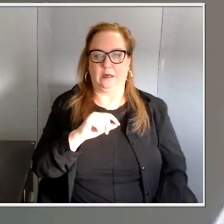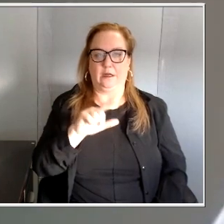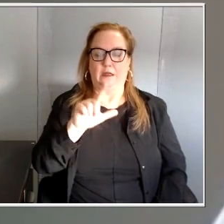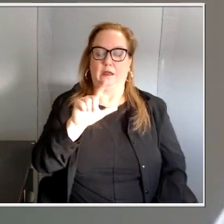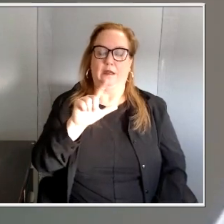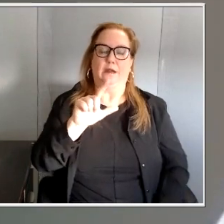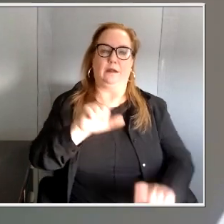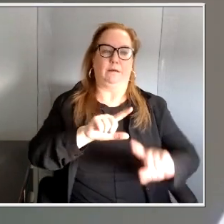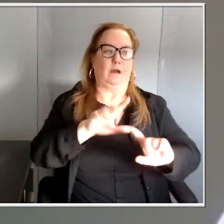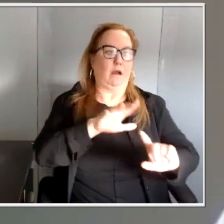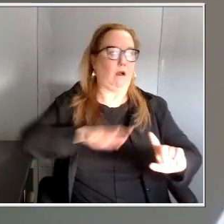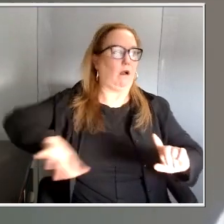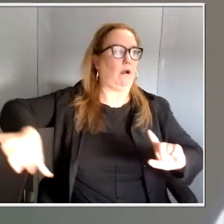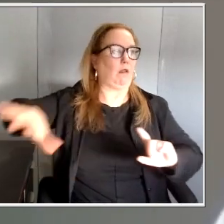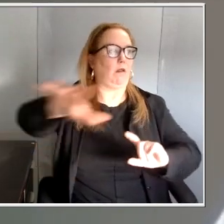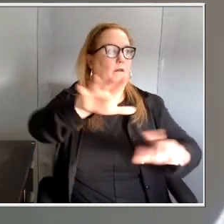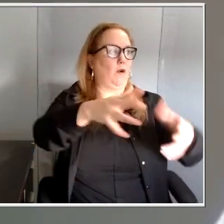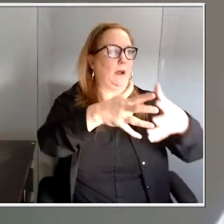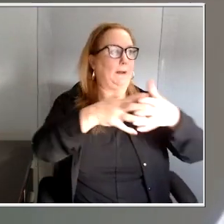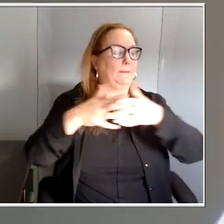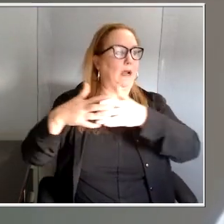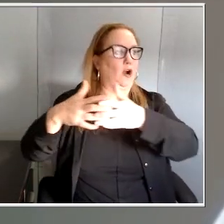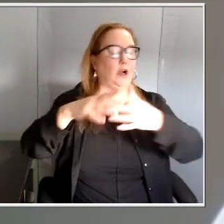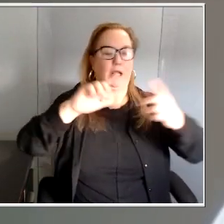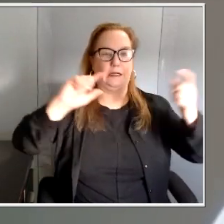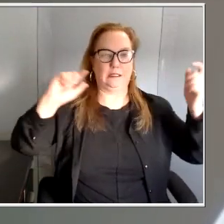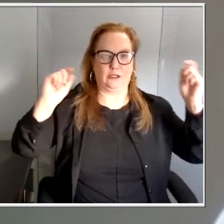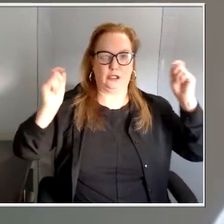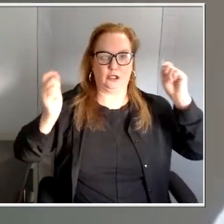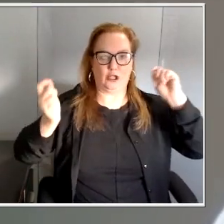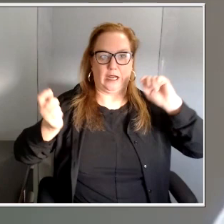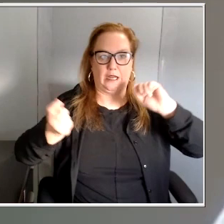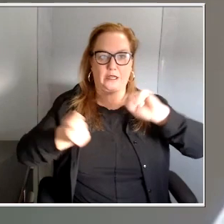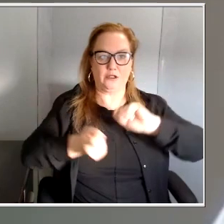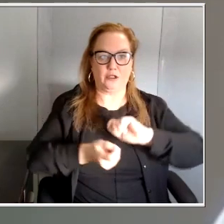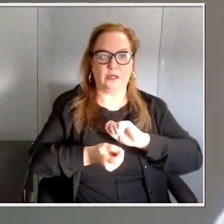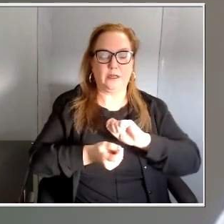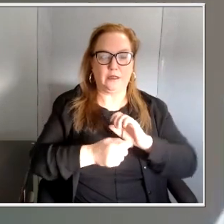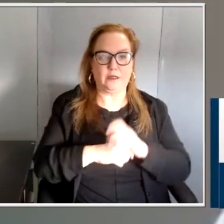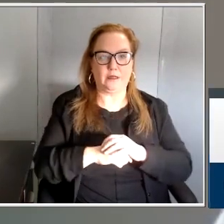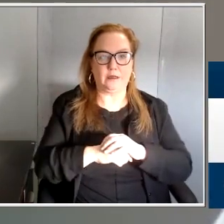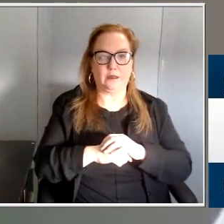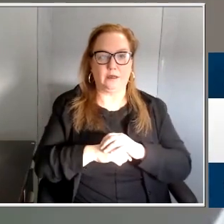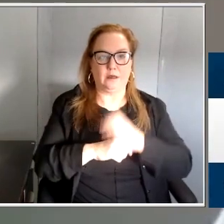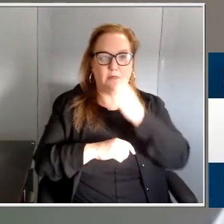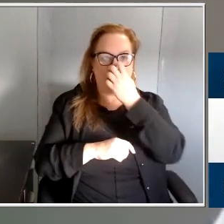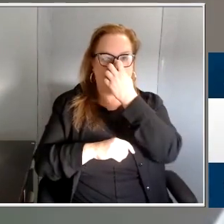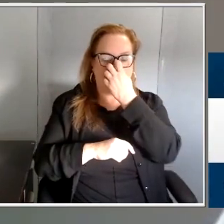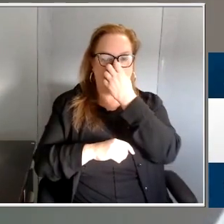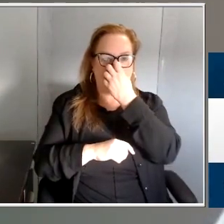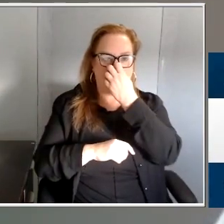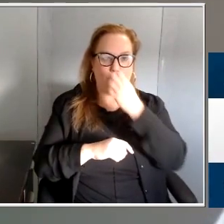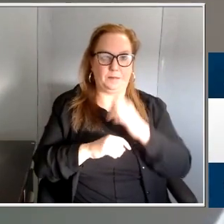landscape across America change. I think that